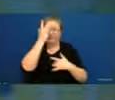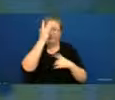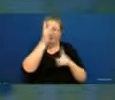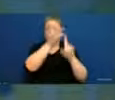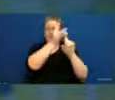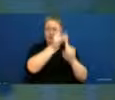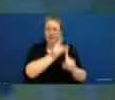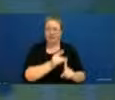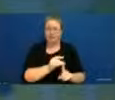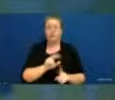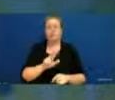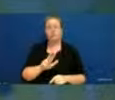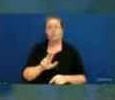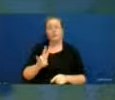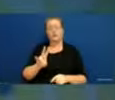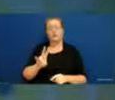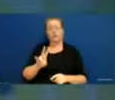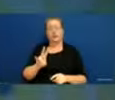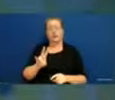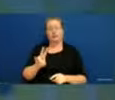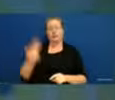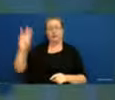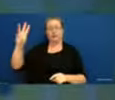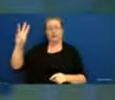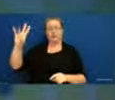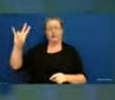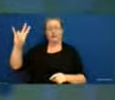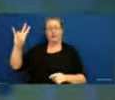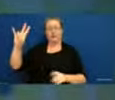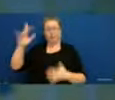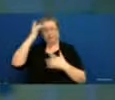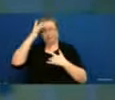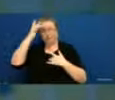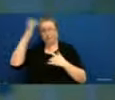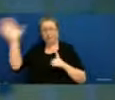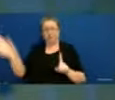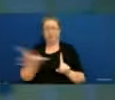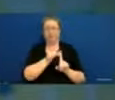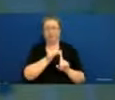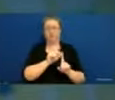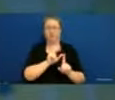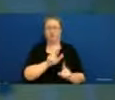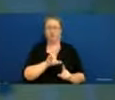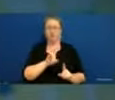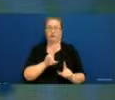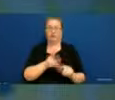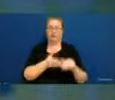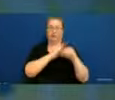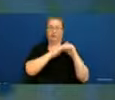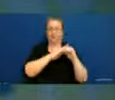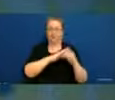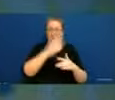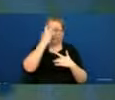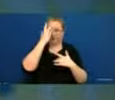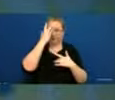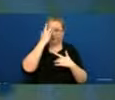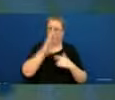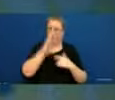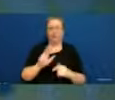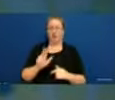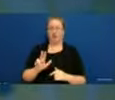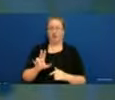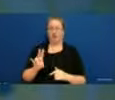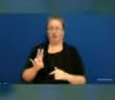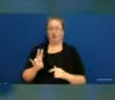people tested positive after coming in contact with the initial 67 people. And of